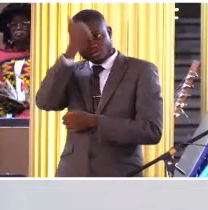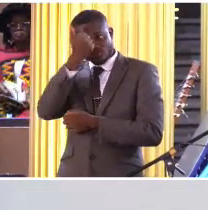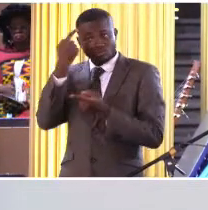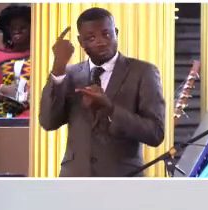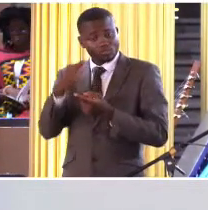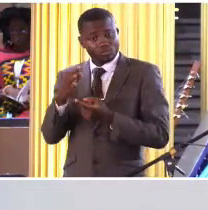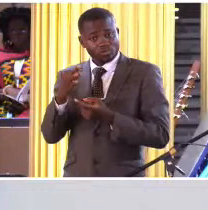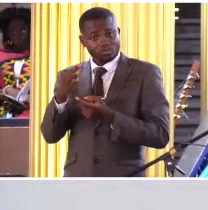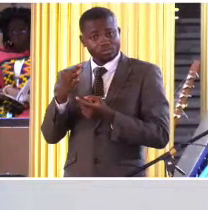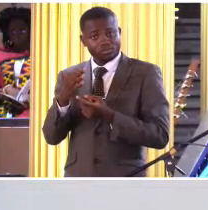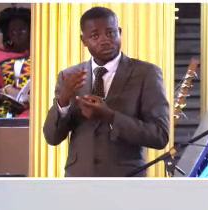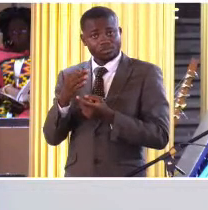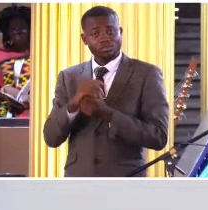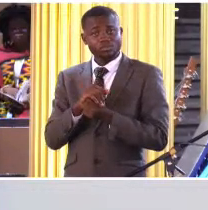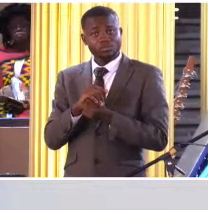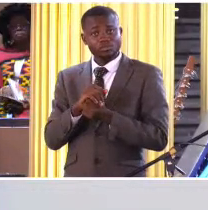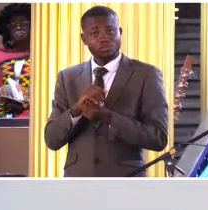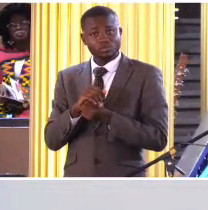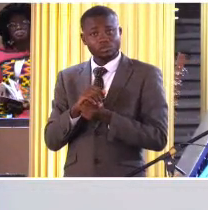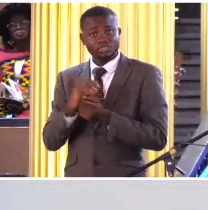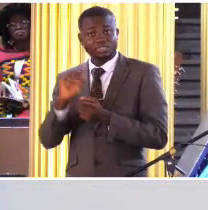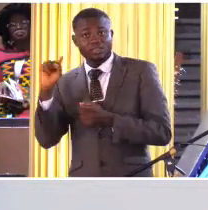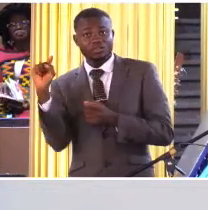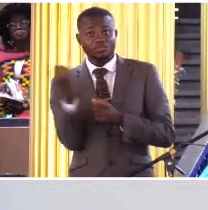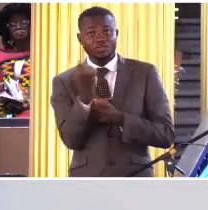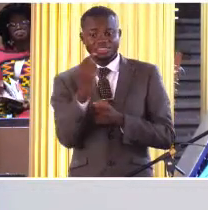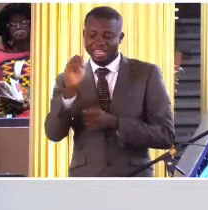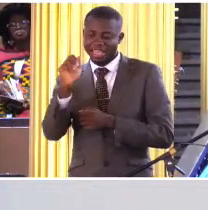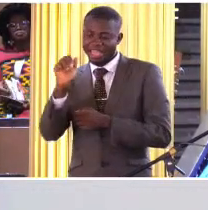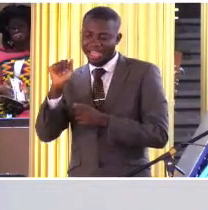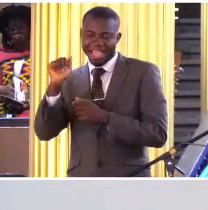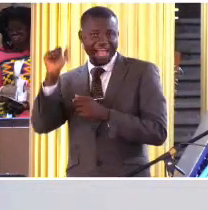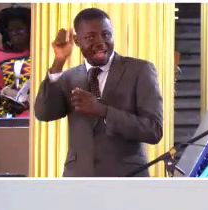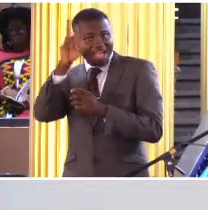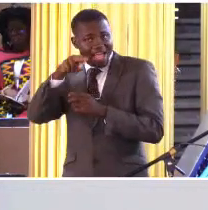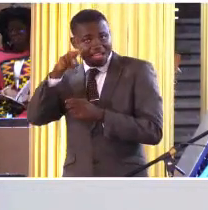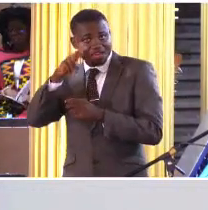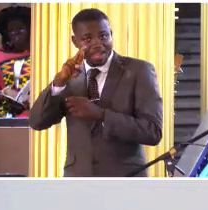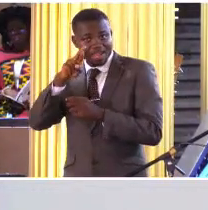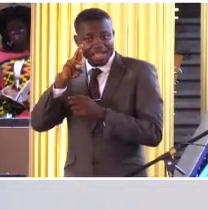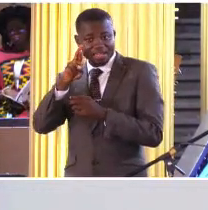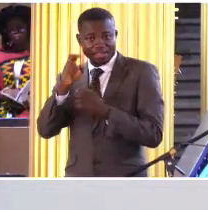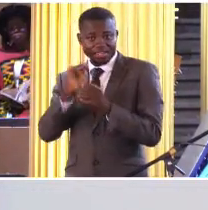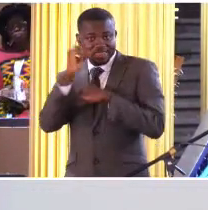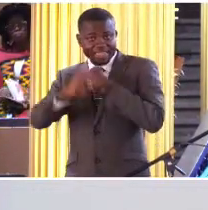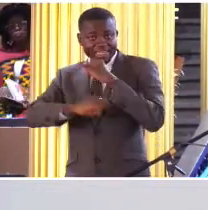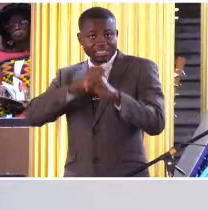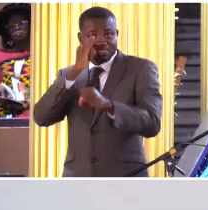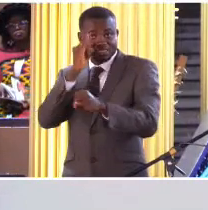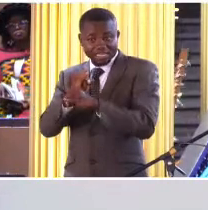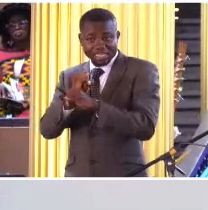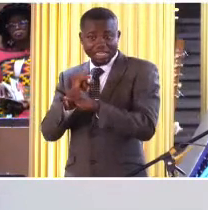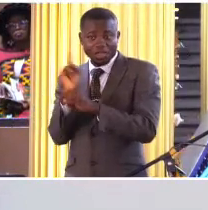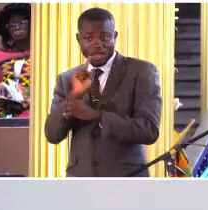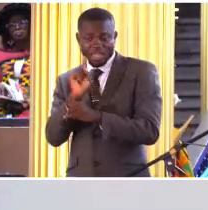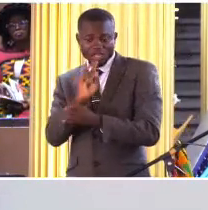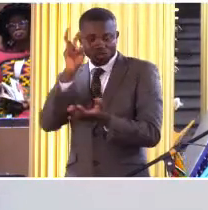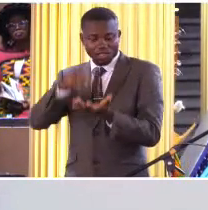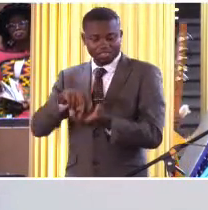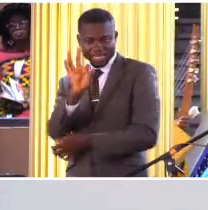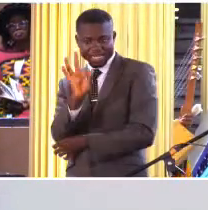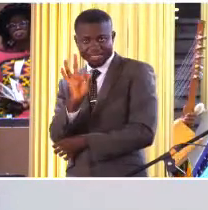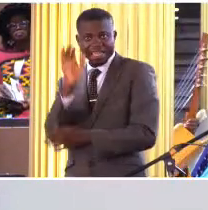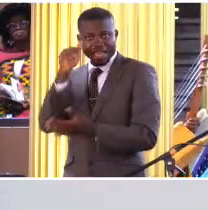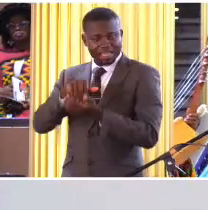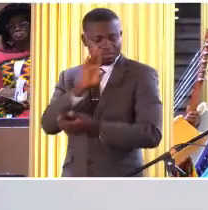hockey tournament and the first Accra International Marathon race in 2009.